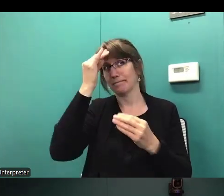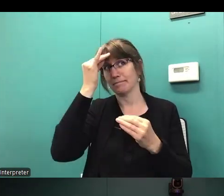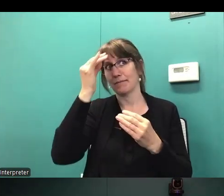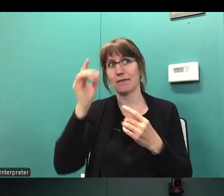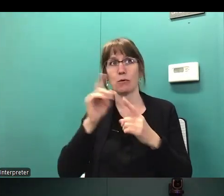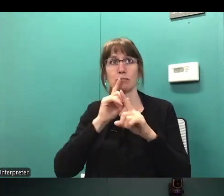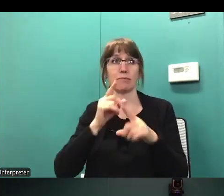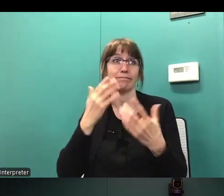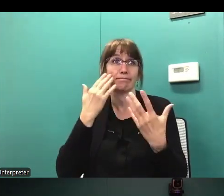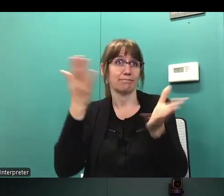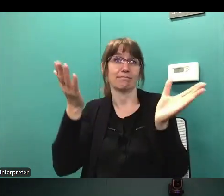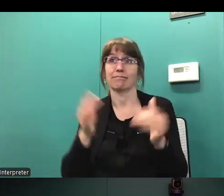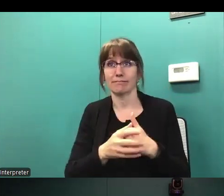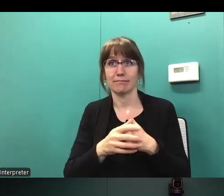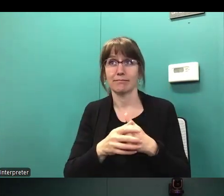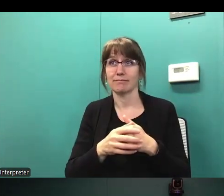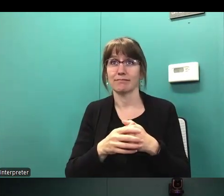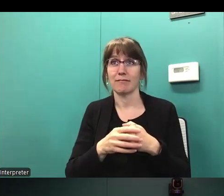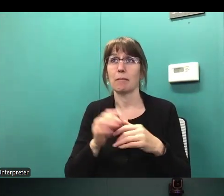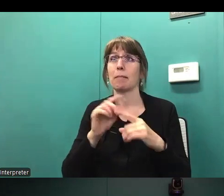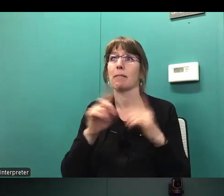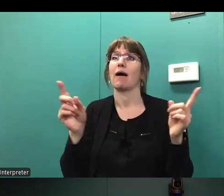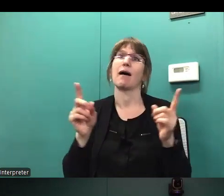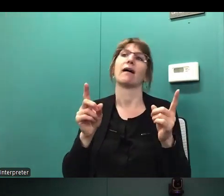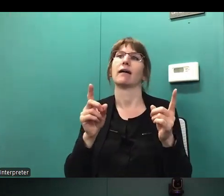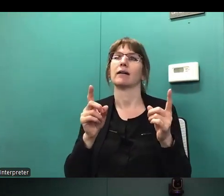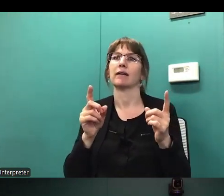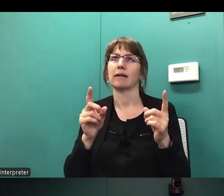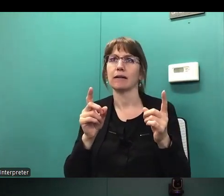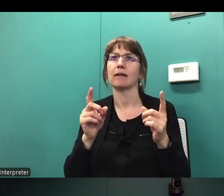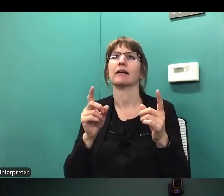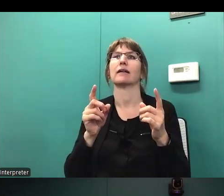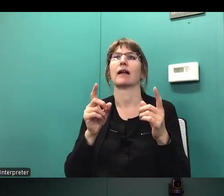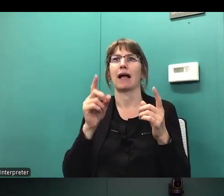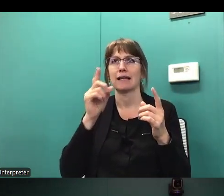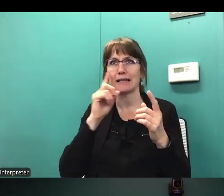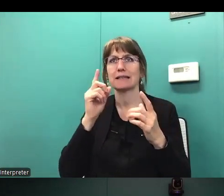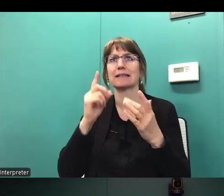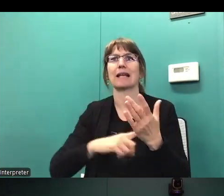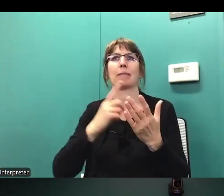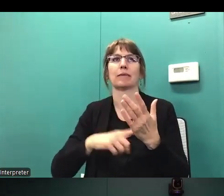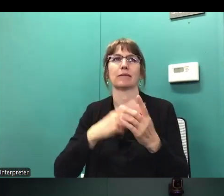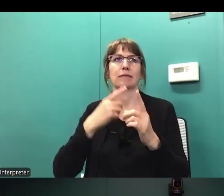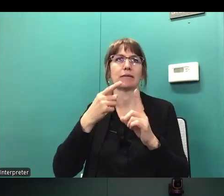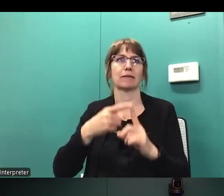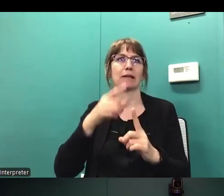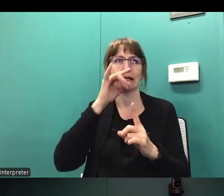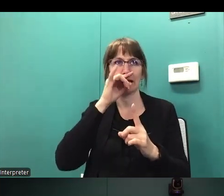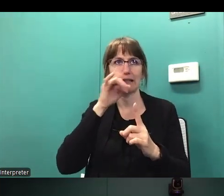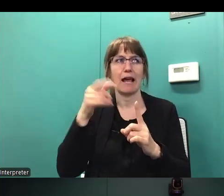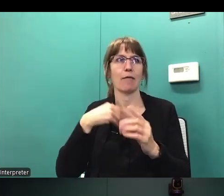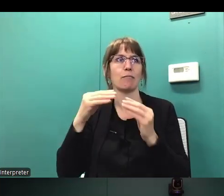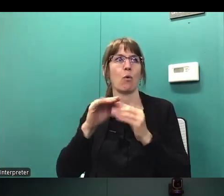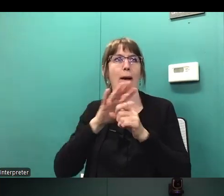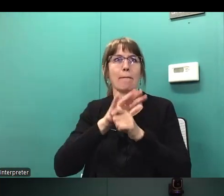like, I don't know. But it kind of, I feel like sometimes with some kids, it puts that like a little bit more pressure on